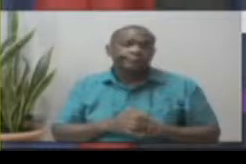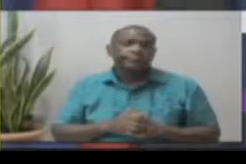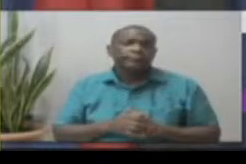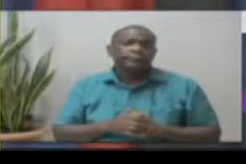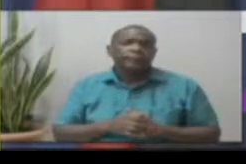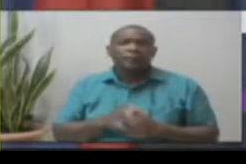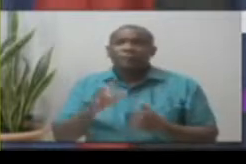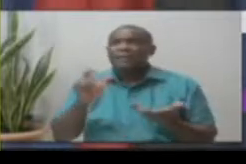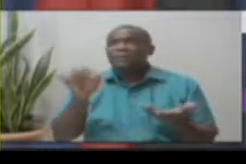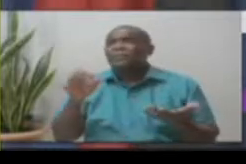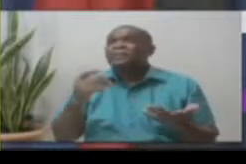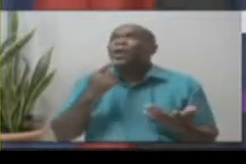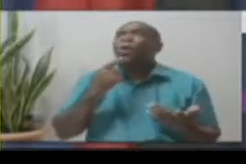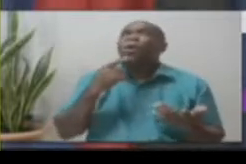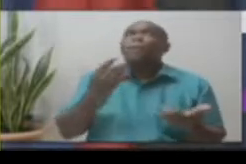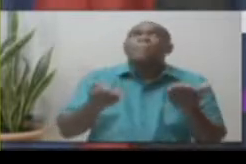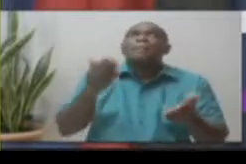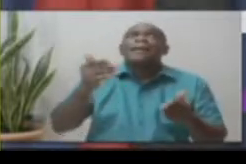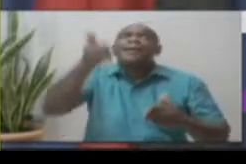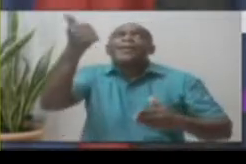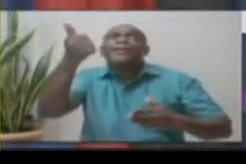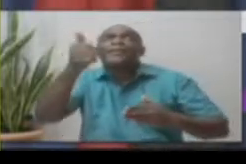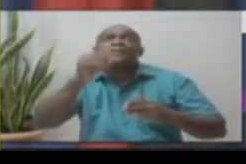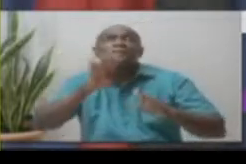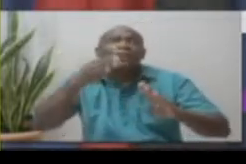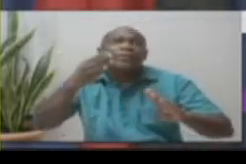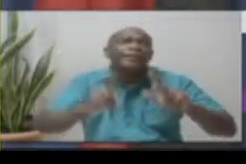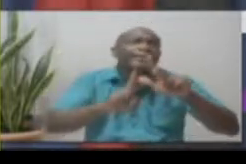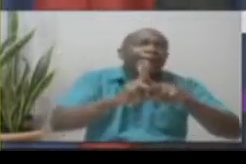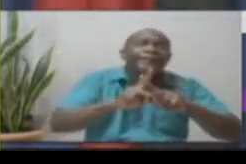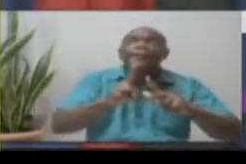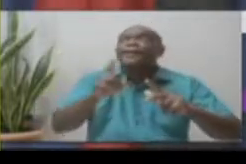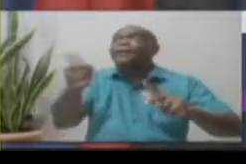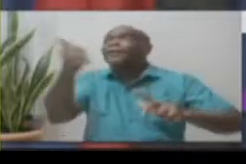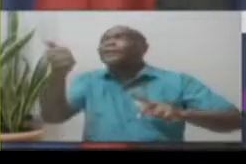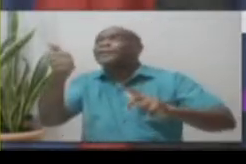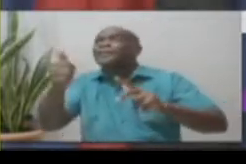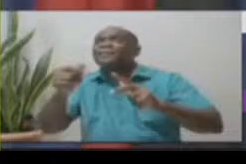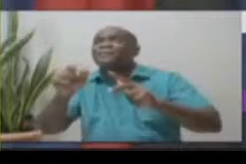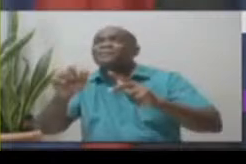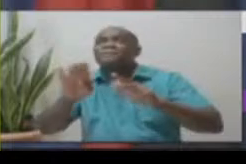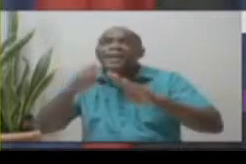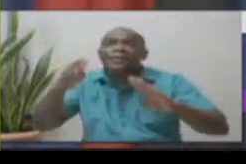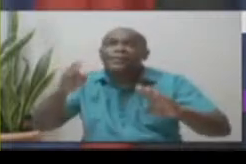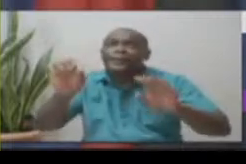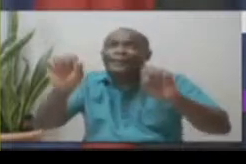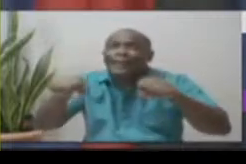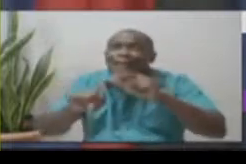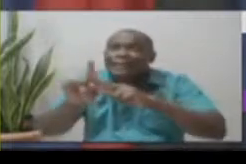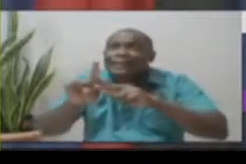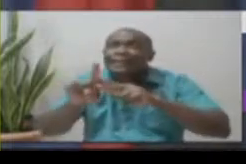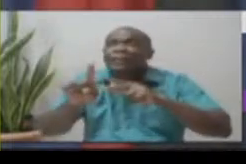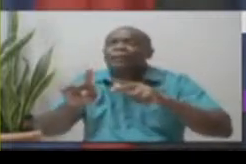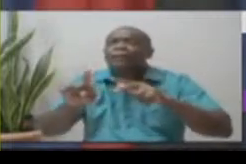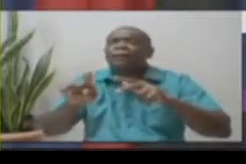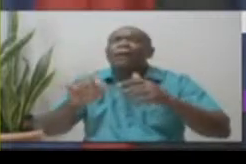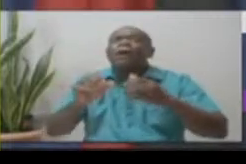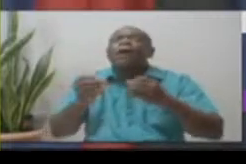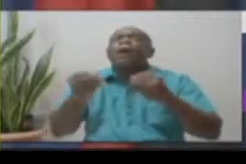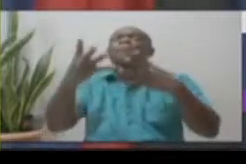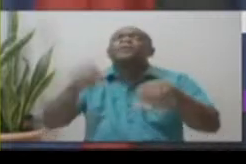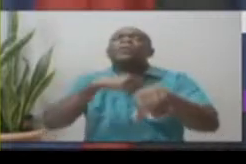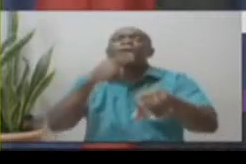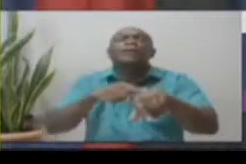up? We have been closed now for 2.5 months. So even if we would like to be safer by closing the